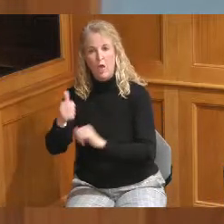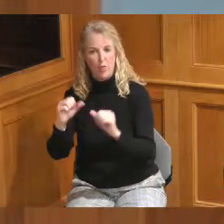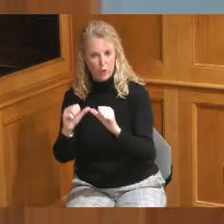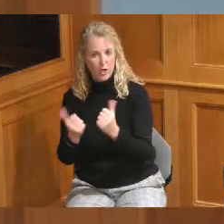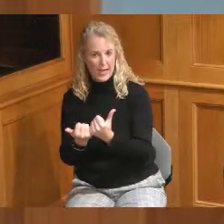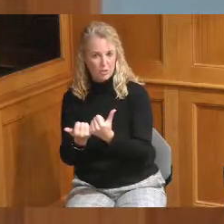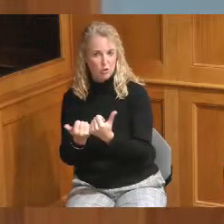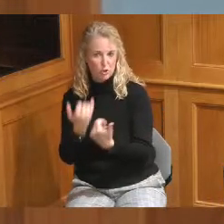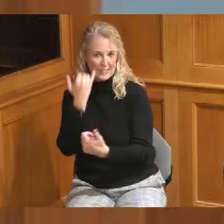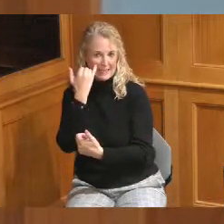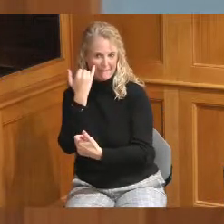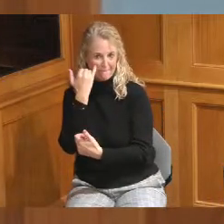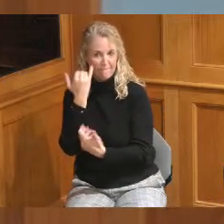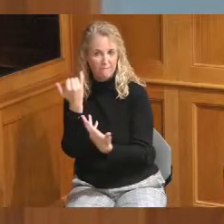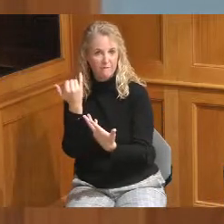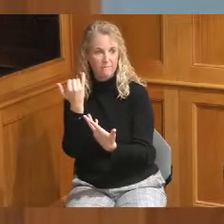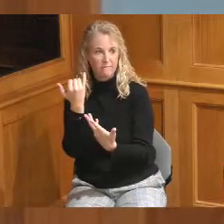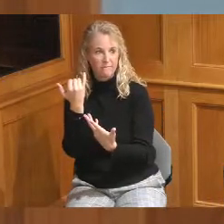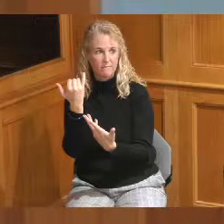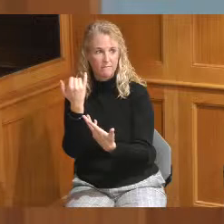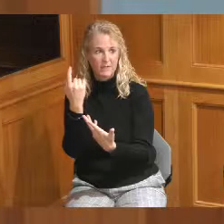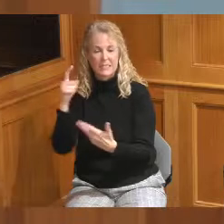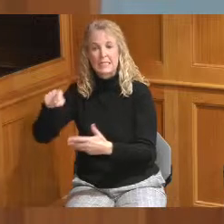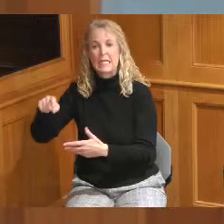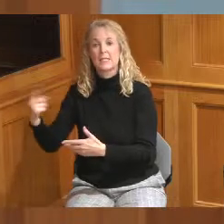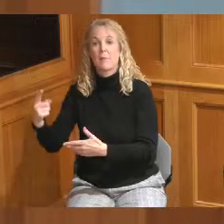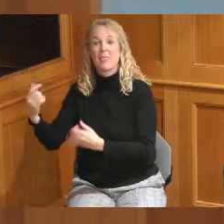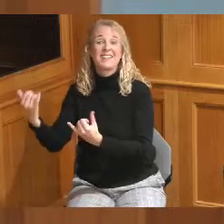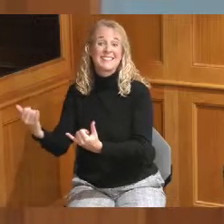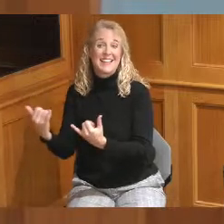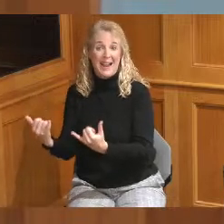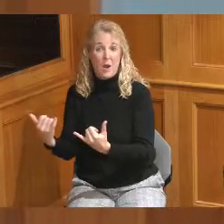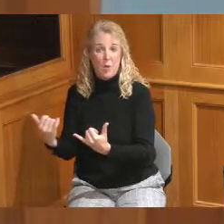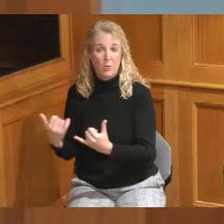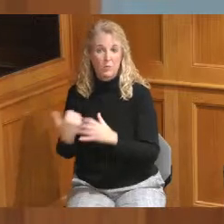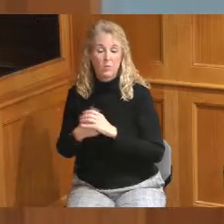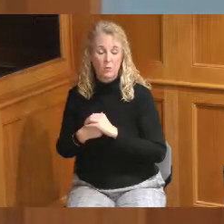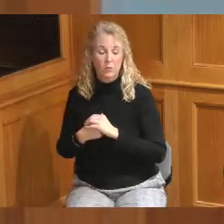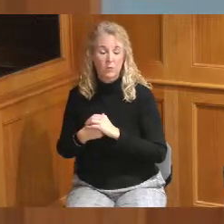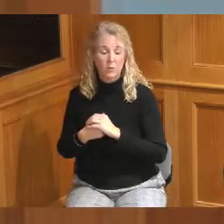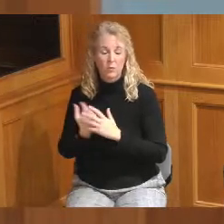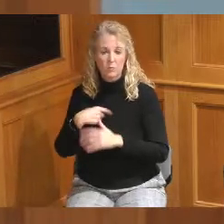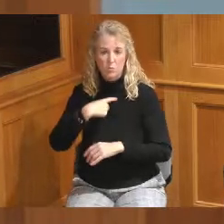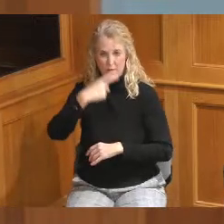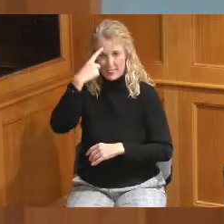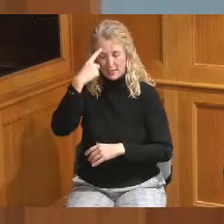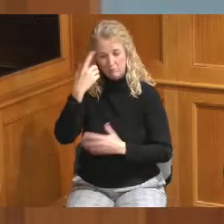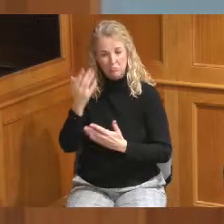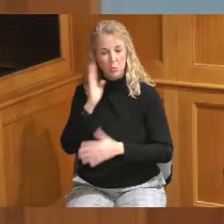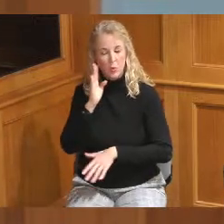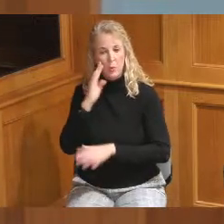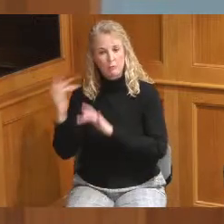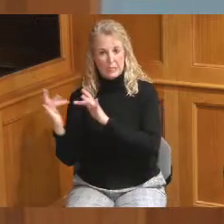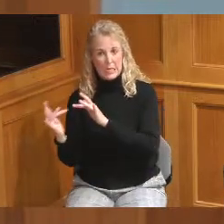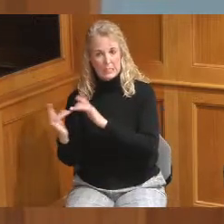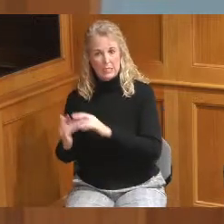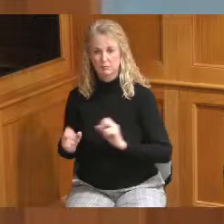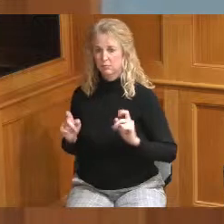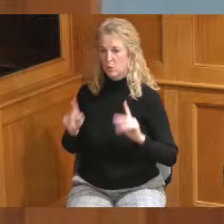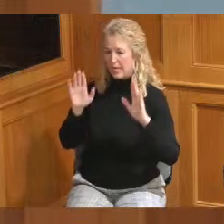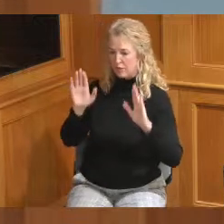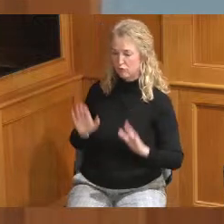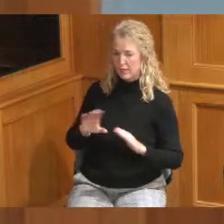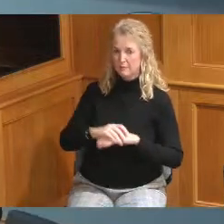other agencies throughout the county that we know would be able to assist them with their particular need. So,